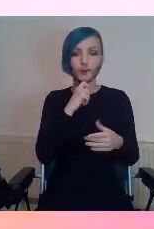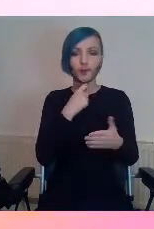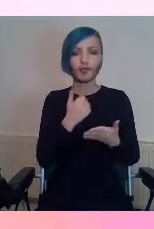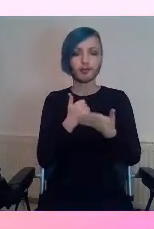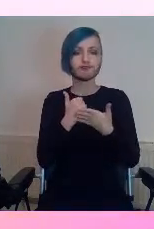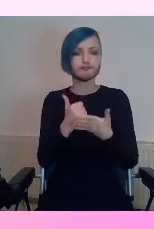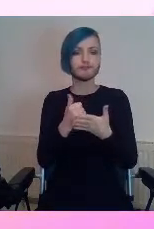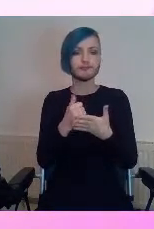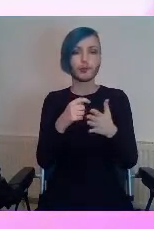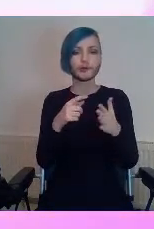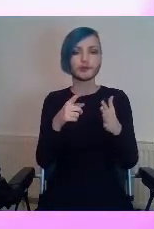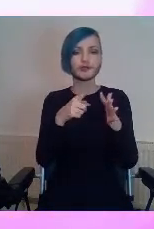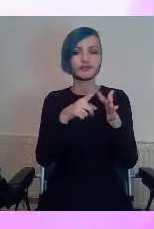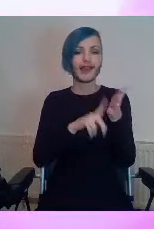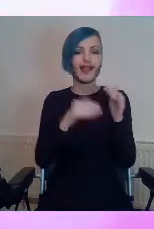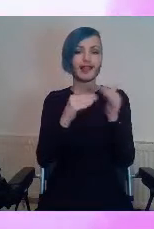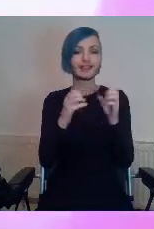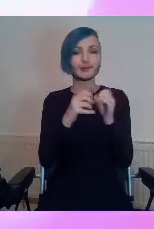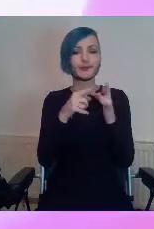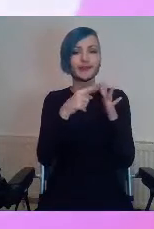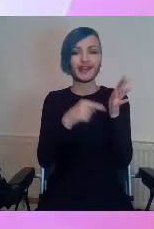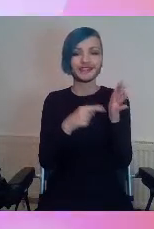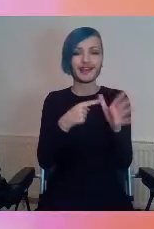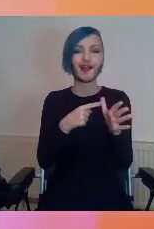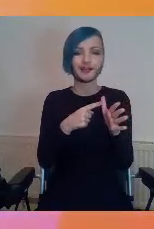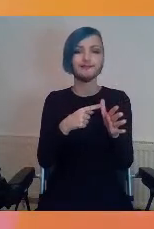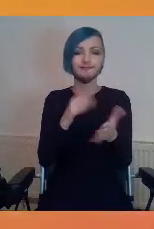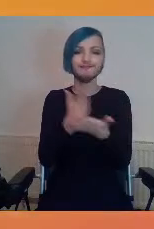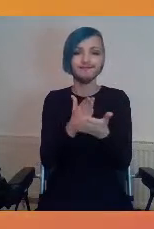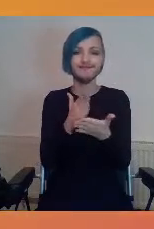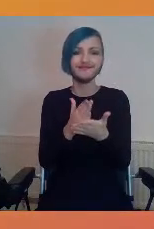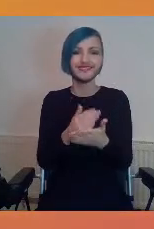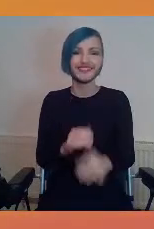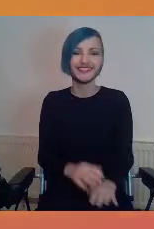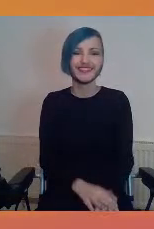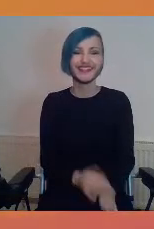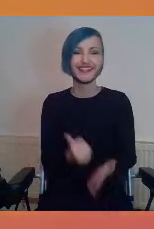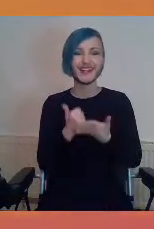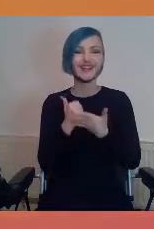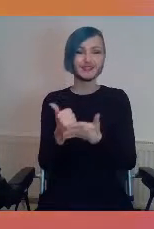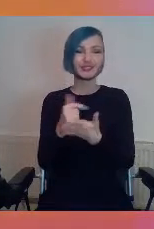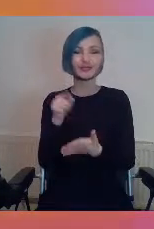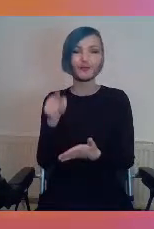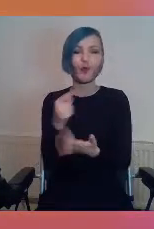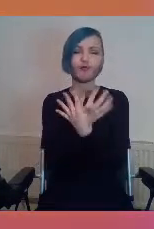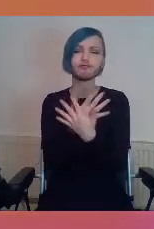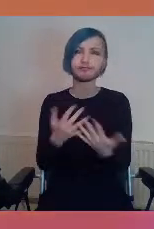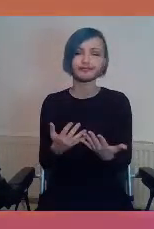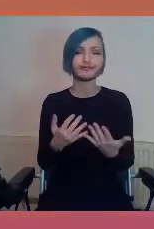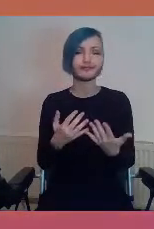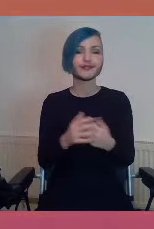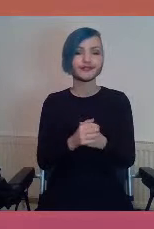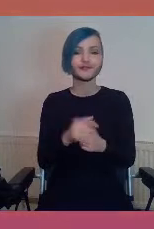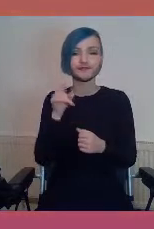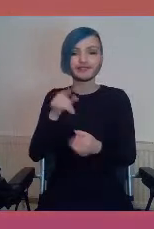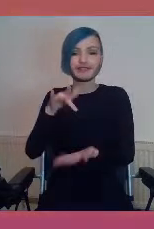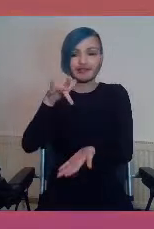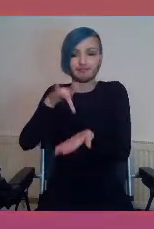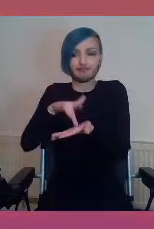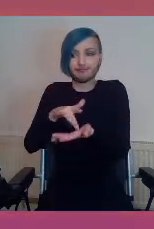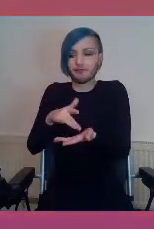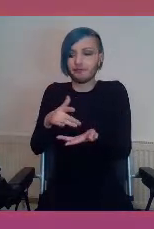and please do that. Please support her because she's in the middle of a fight.